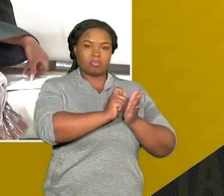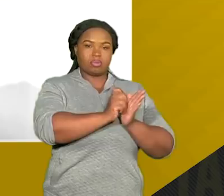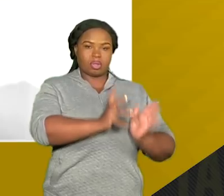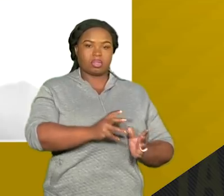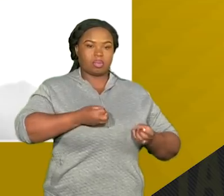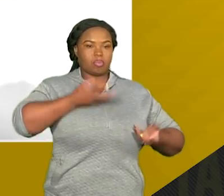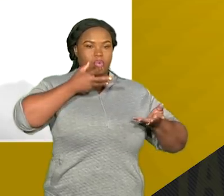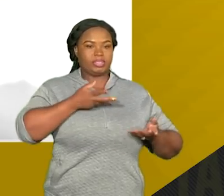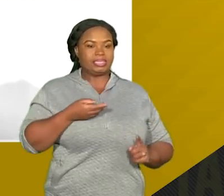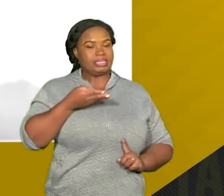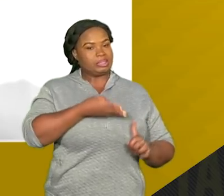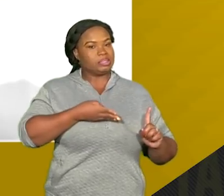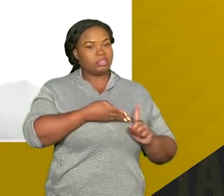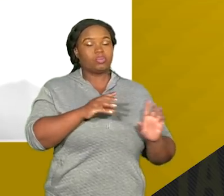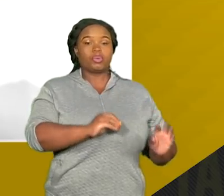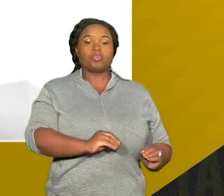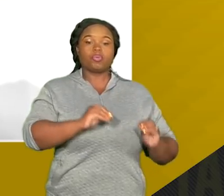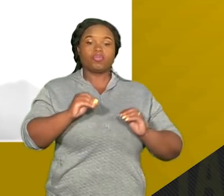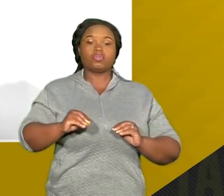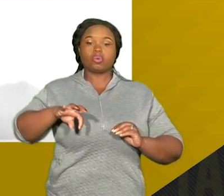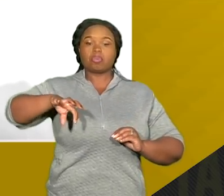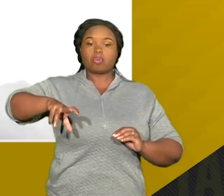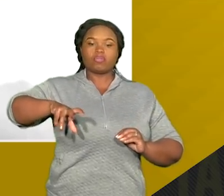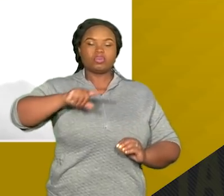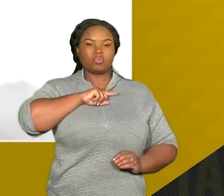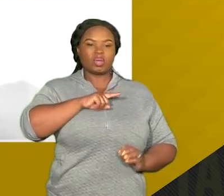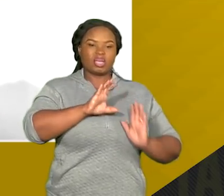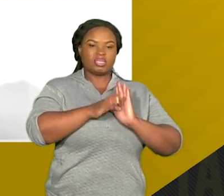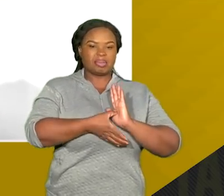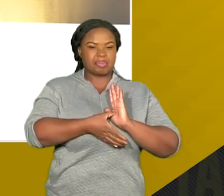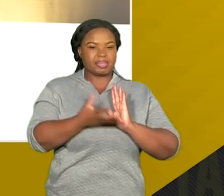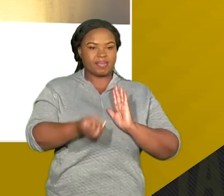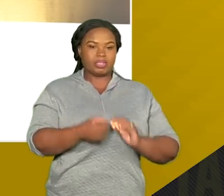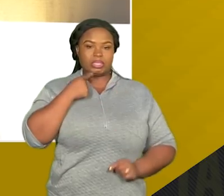poet. Daphne has had to move from one province to another because of her disability.